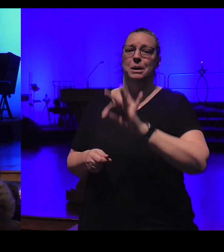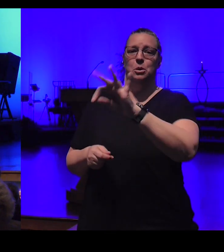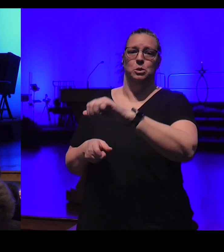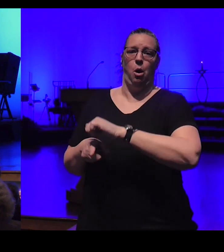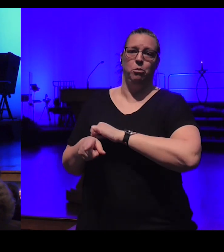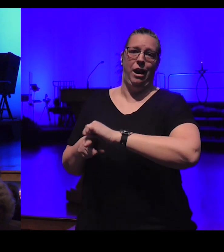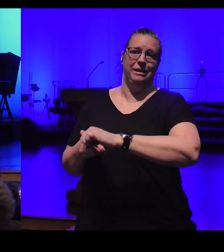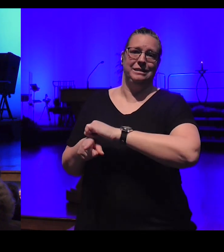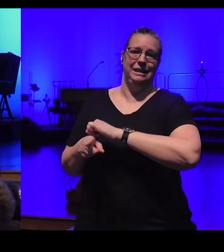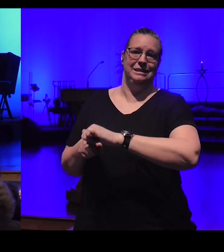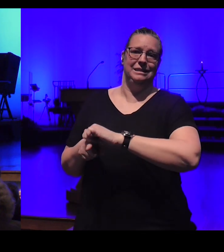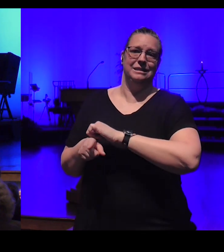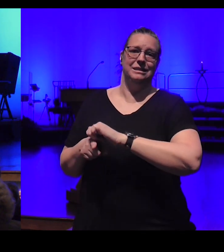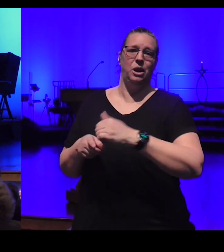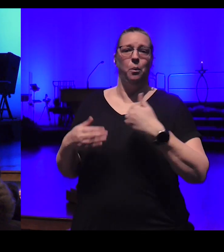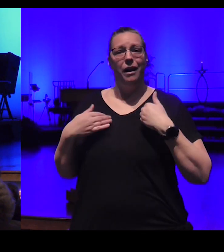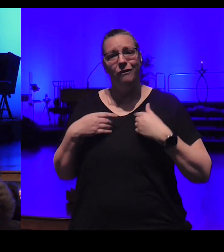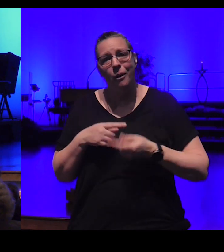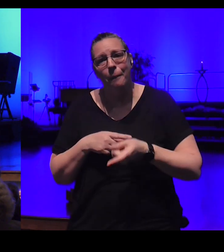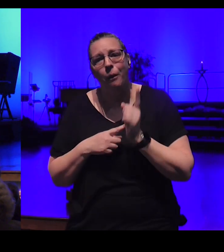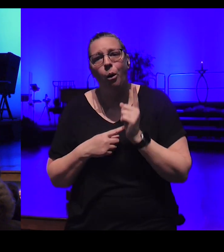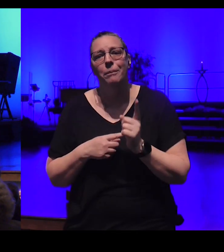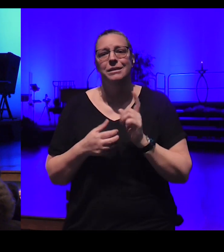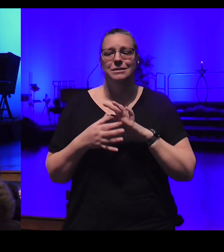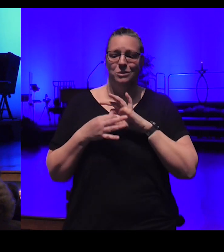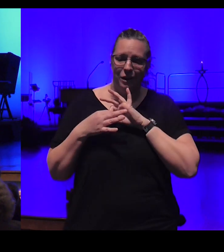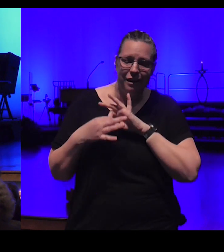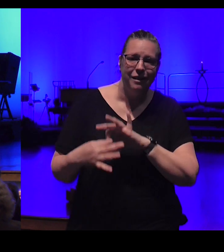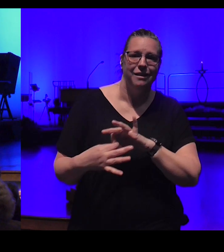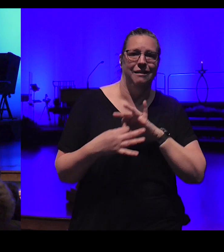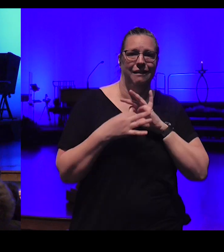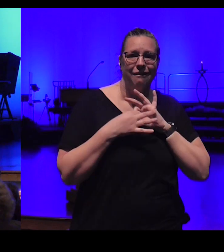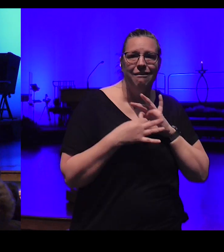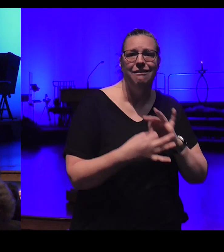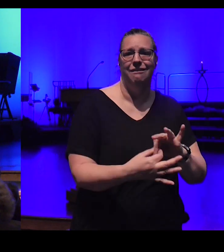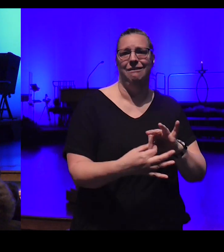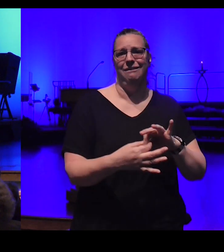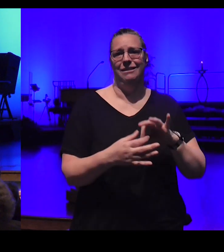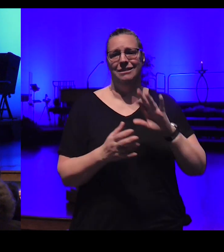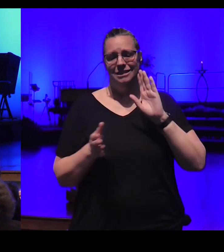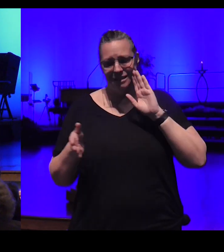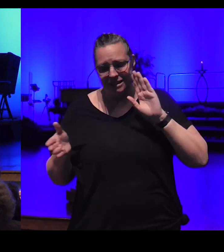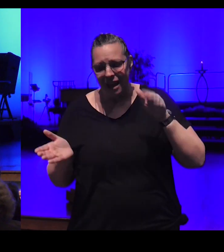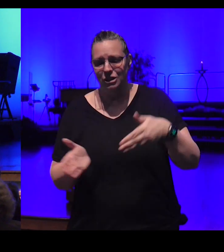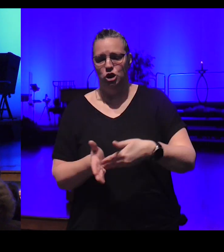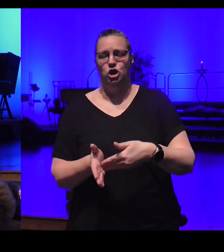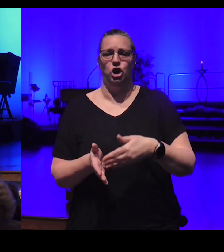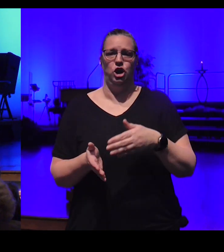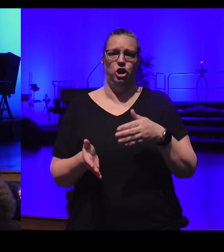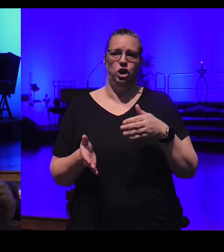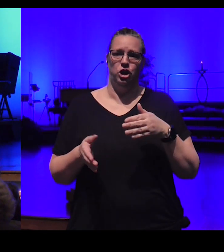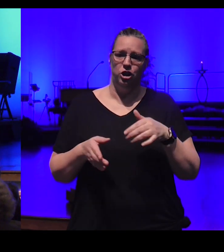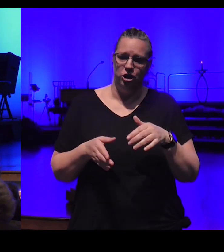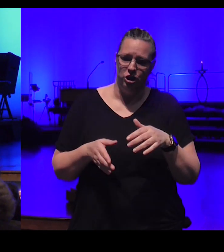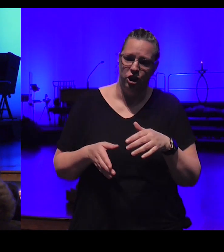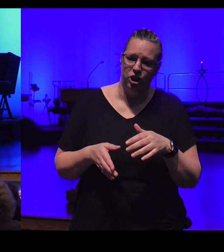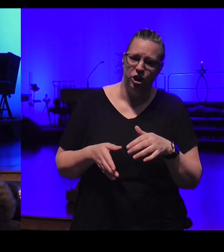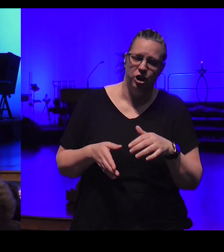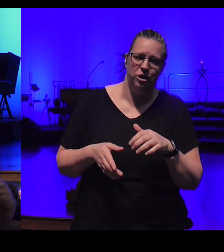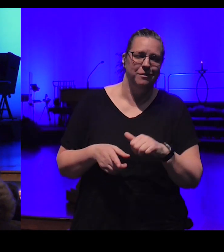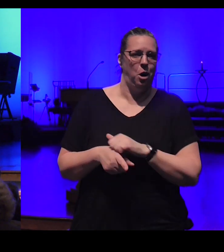have those moments where we connect with deep, centered presence.